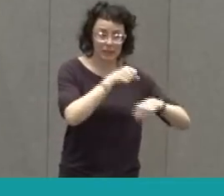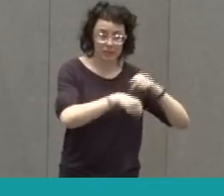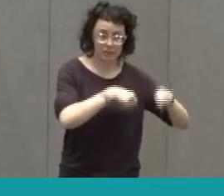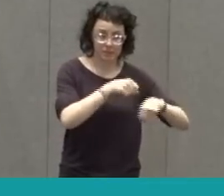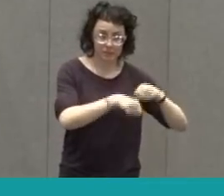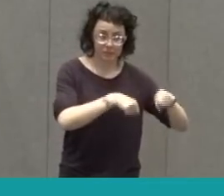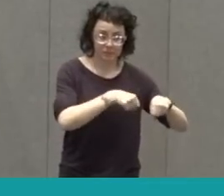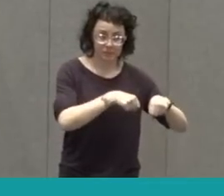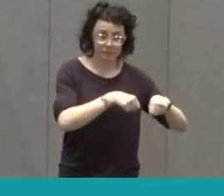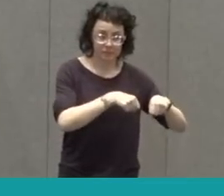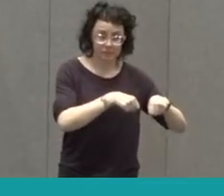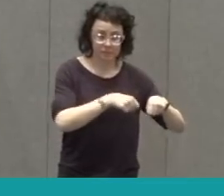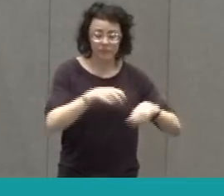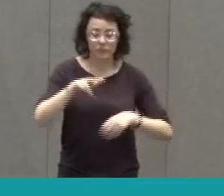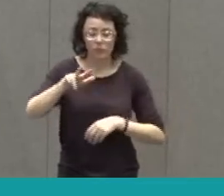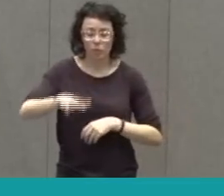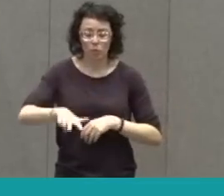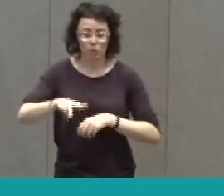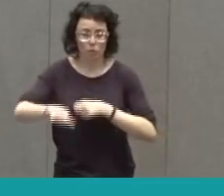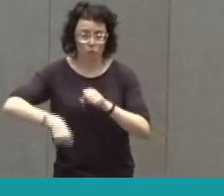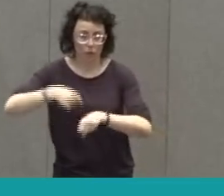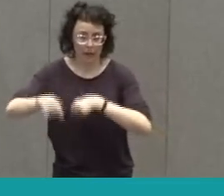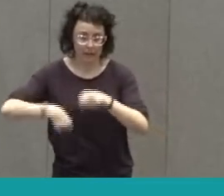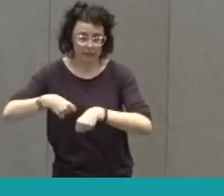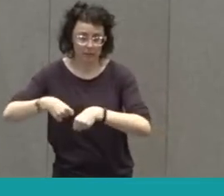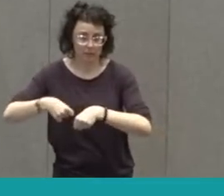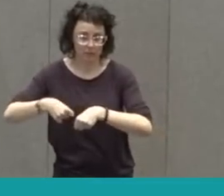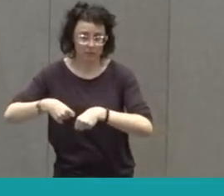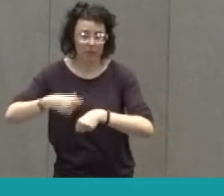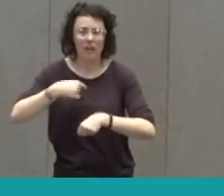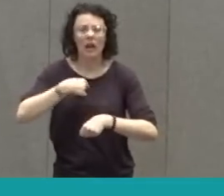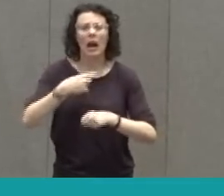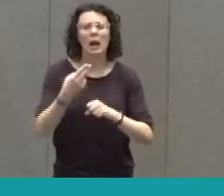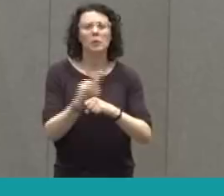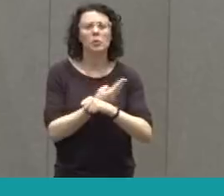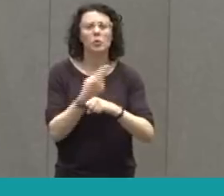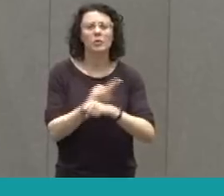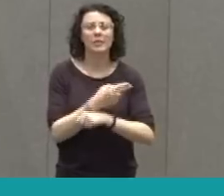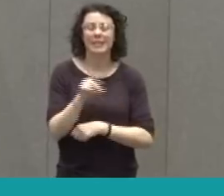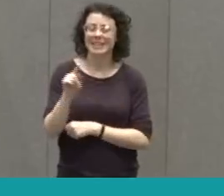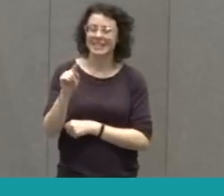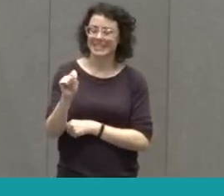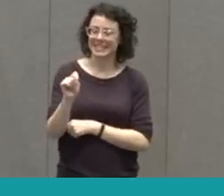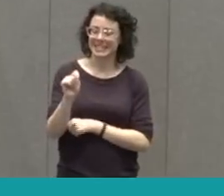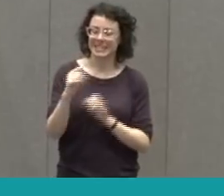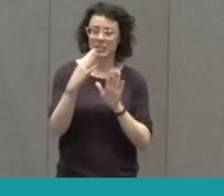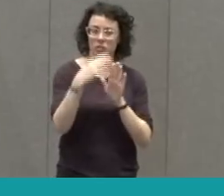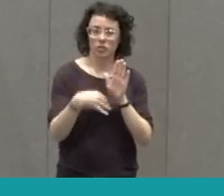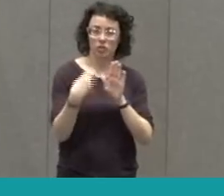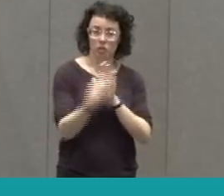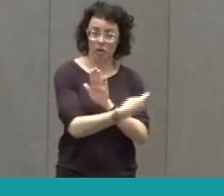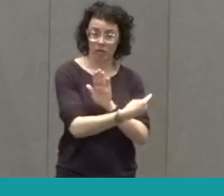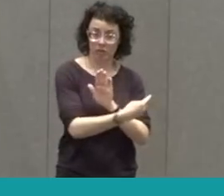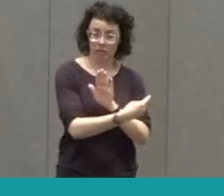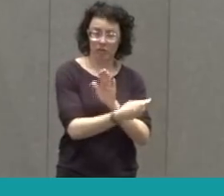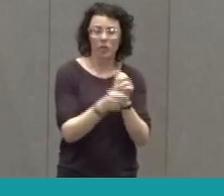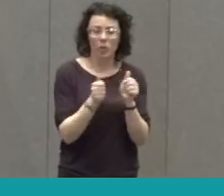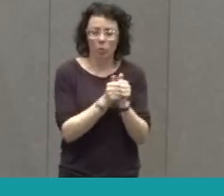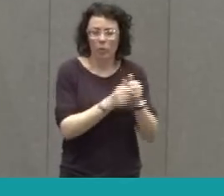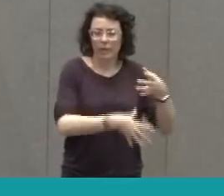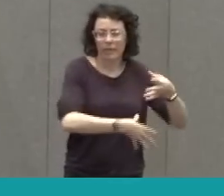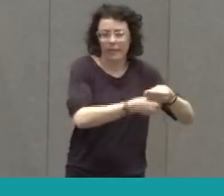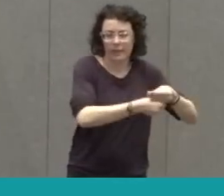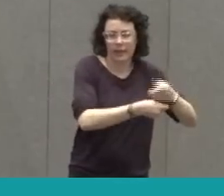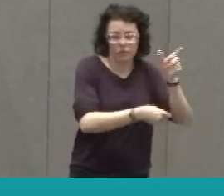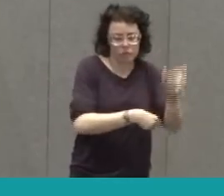my trikes, and I'm going to do a T-chart, but I'm going to add an extra piece on that. We have bikes, we have trikes,